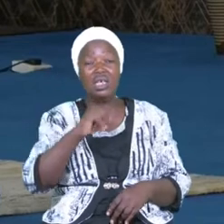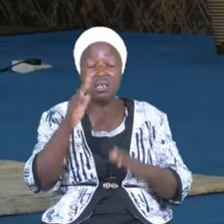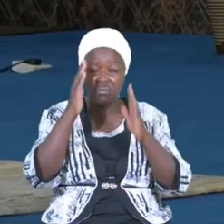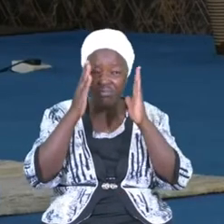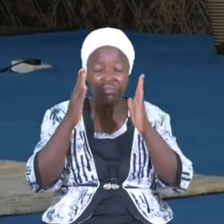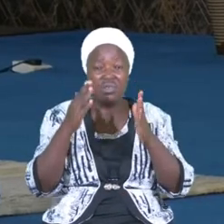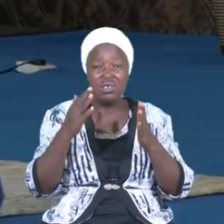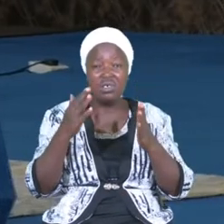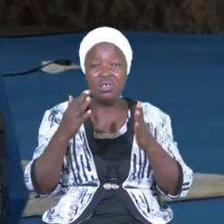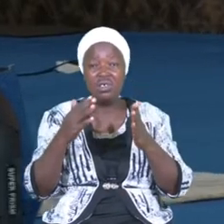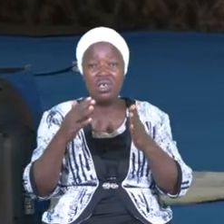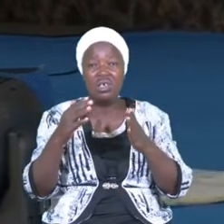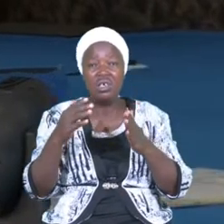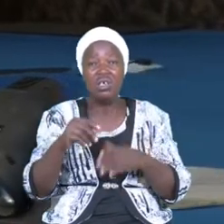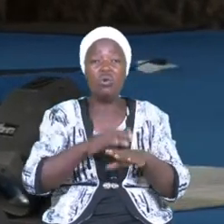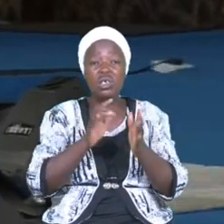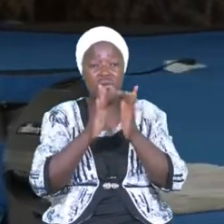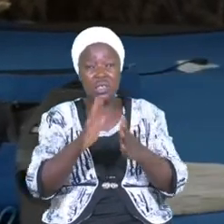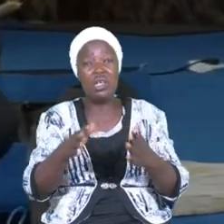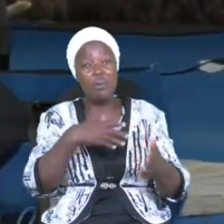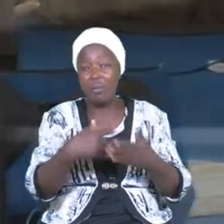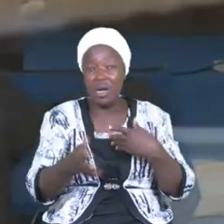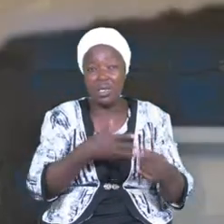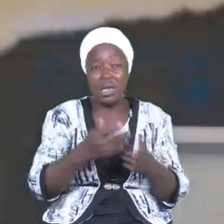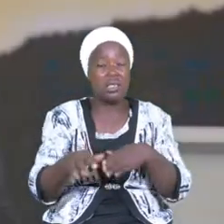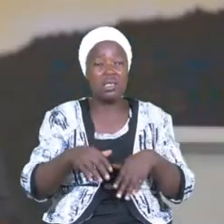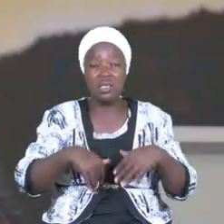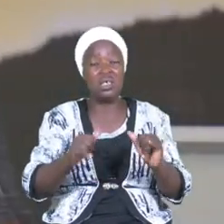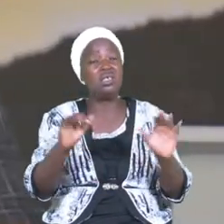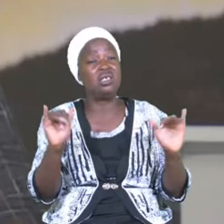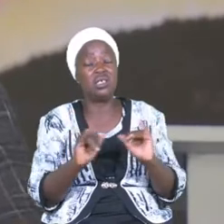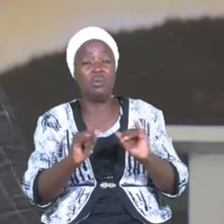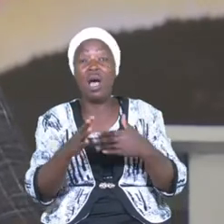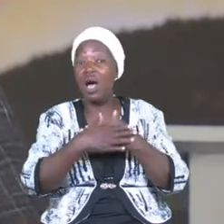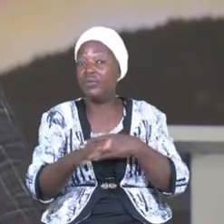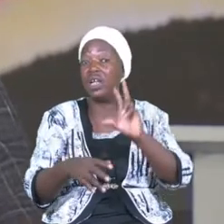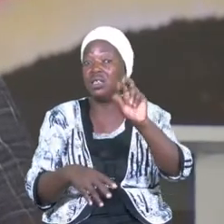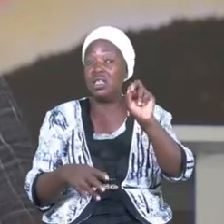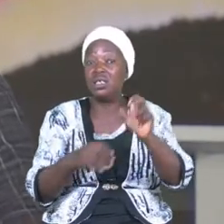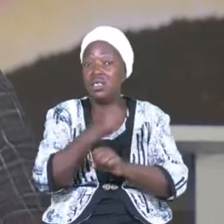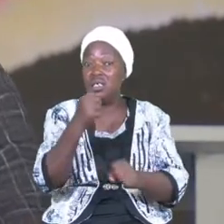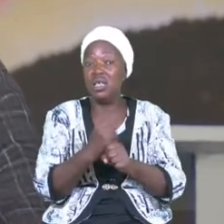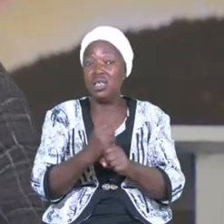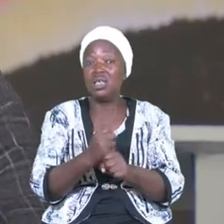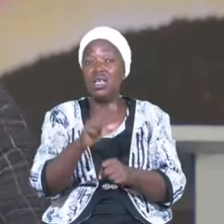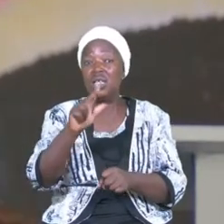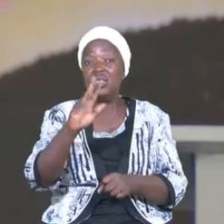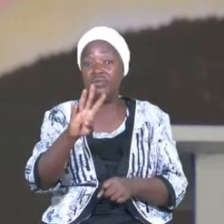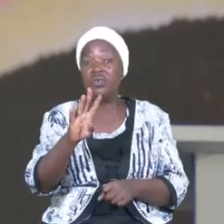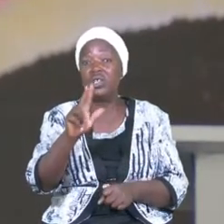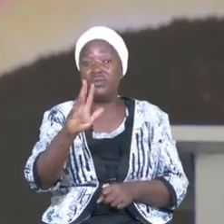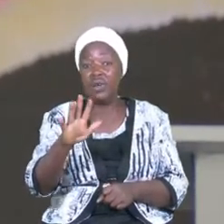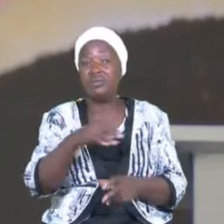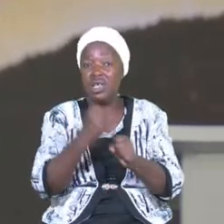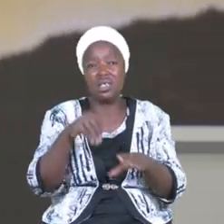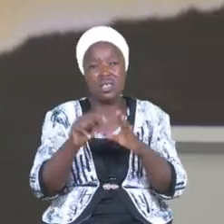Christian matters, still the same. After 30 years, 34, 35 years in the Christian faith,